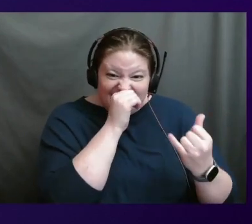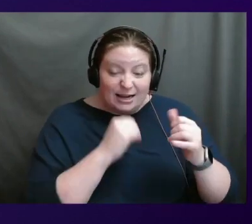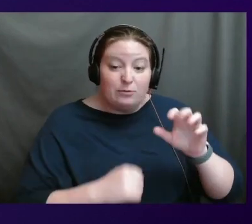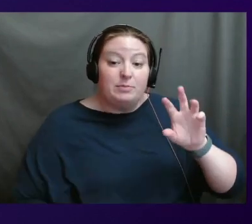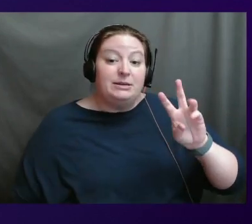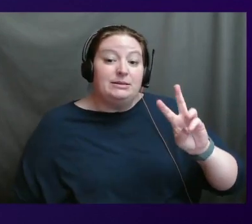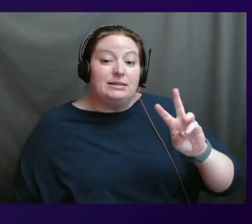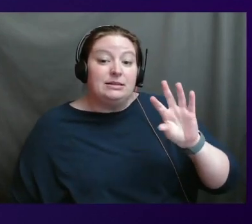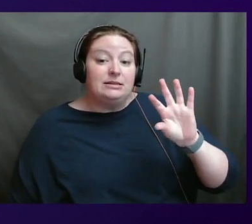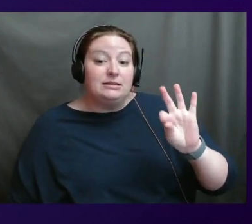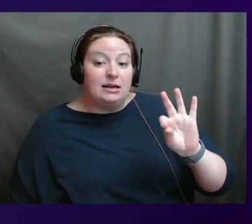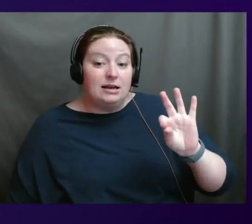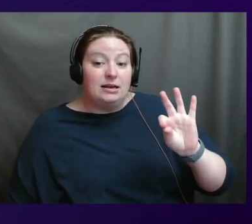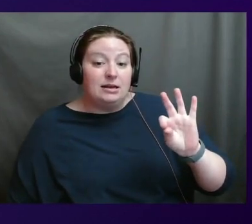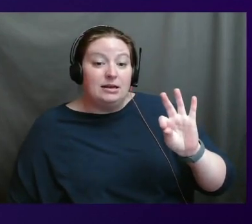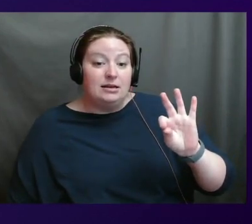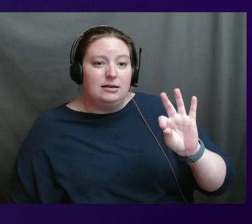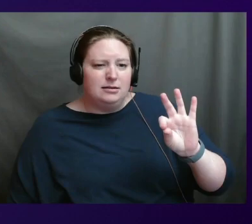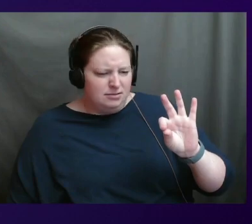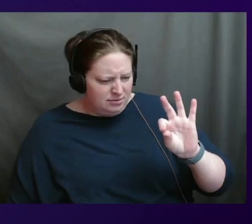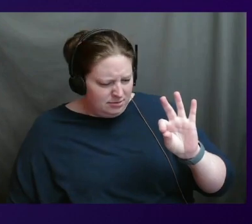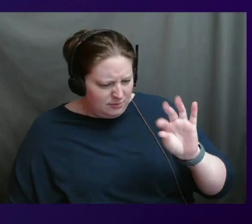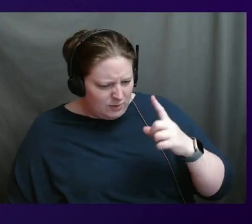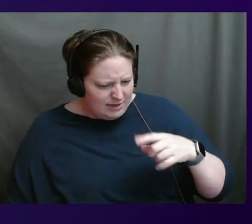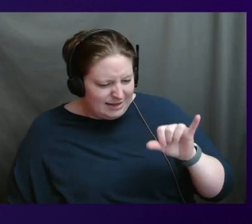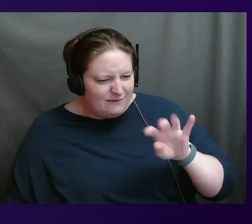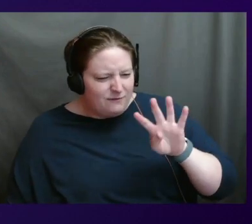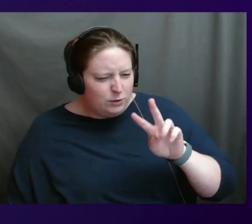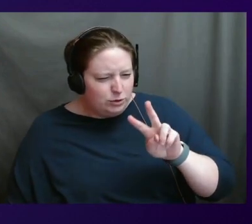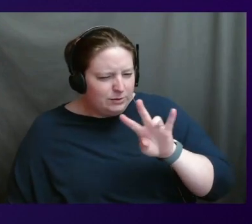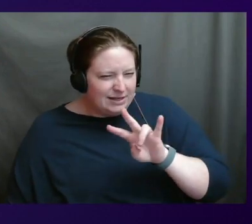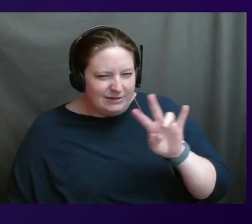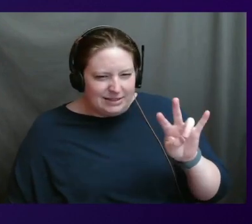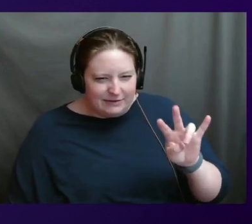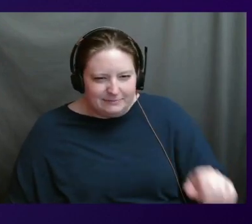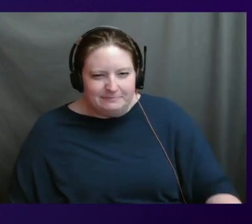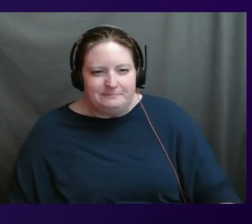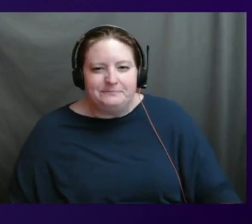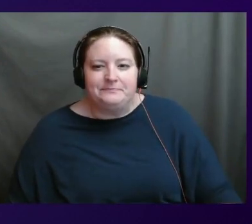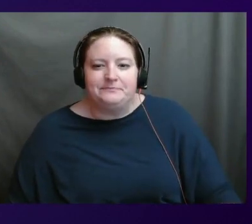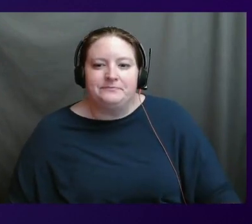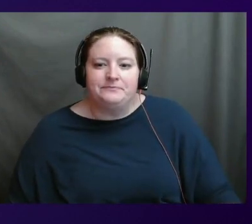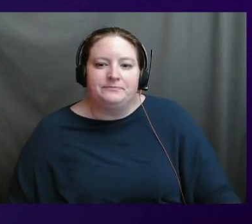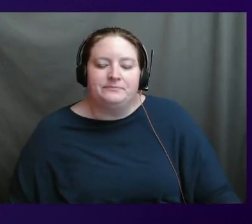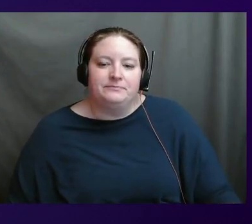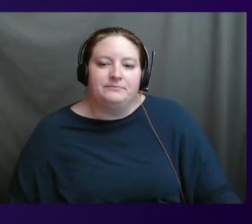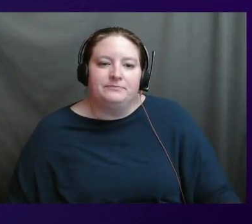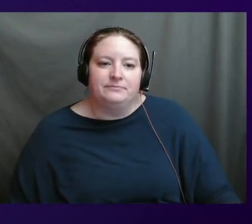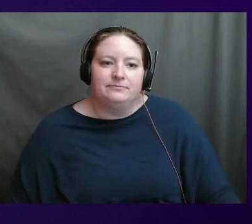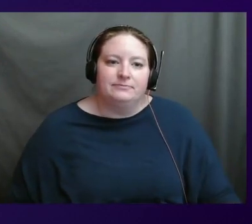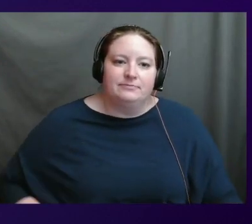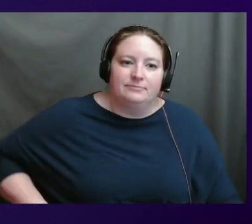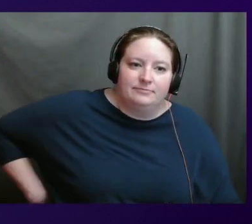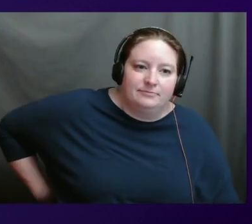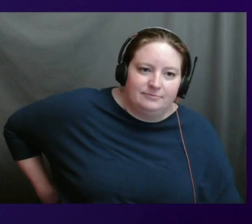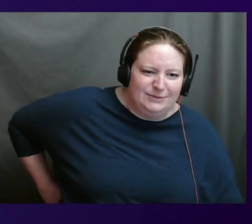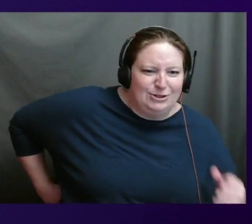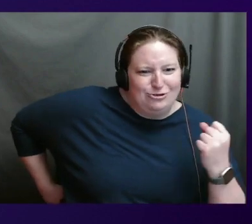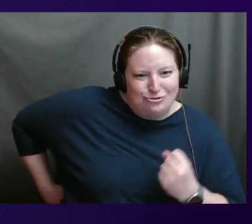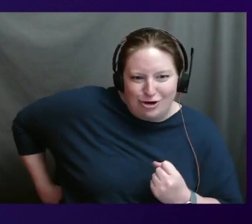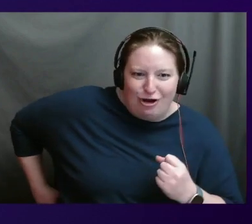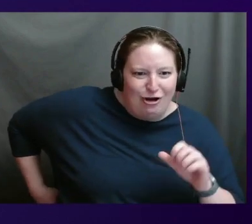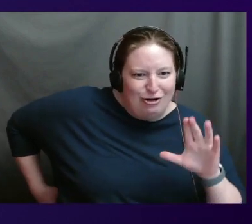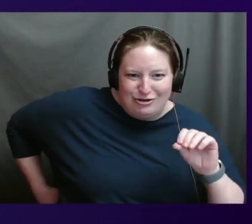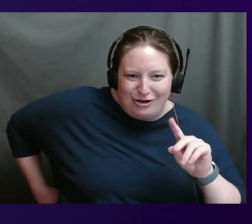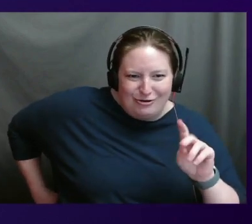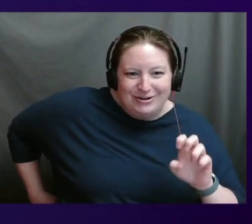69. What is that? 4277. Strong And code. Yeah, strong. Securely